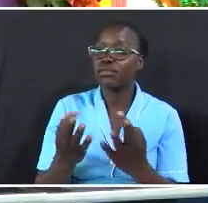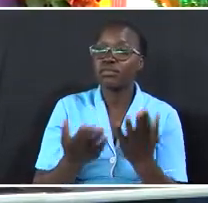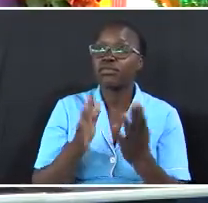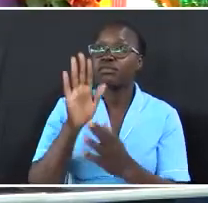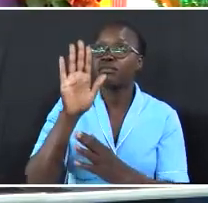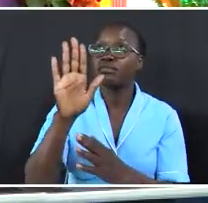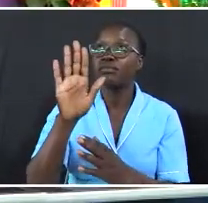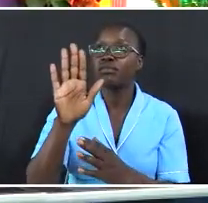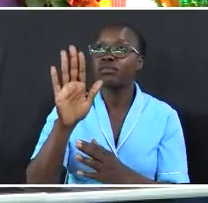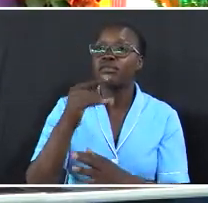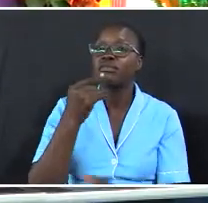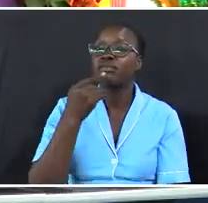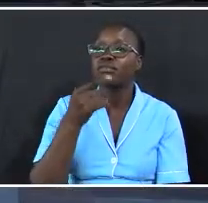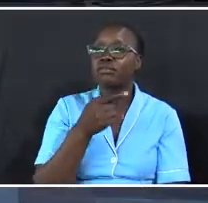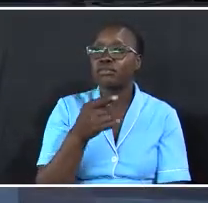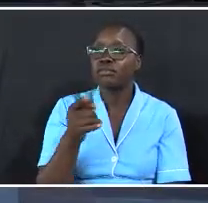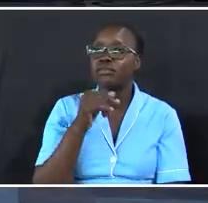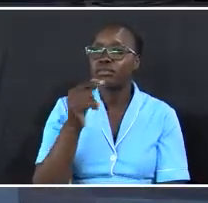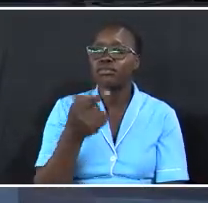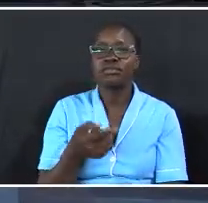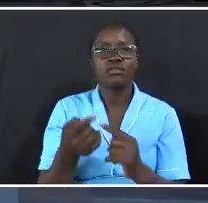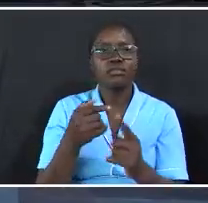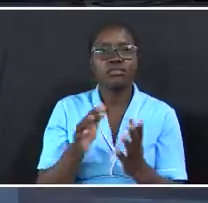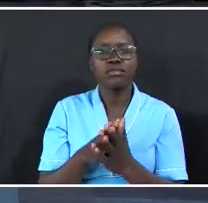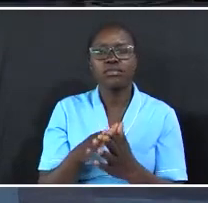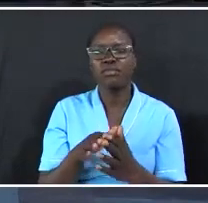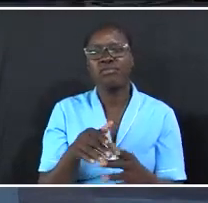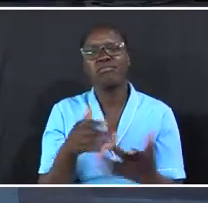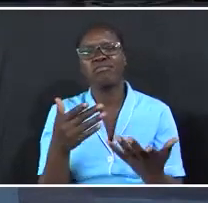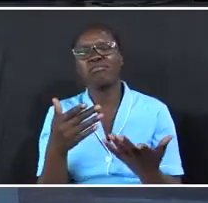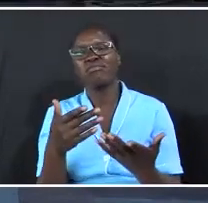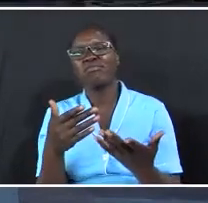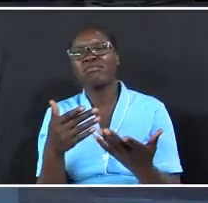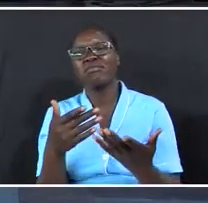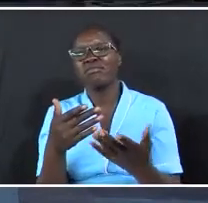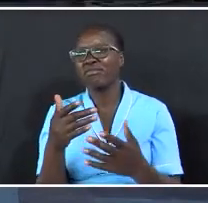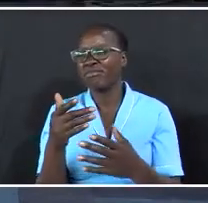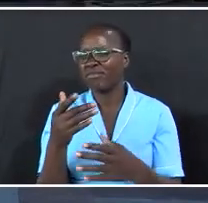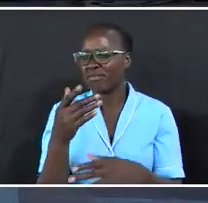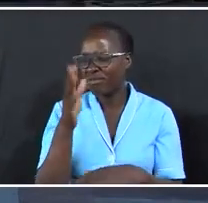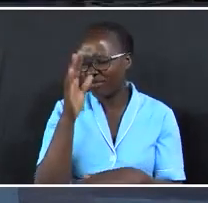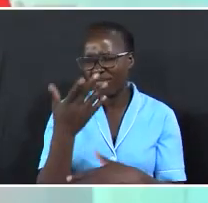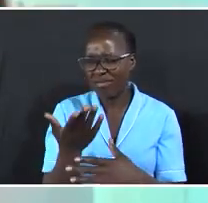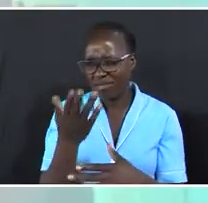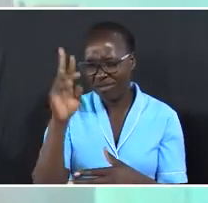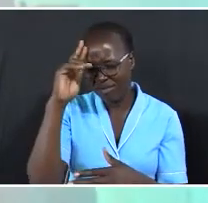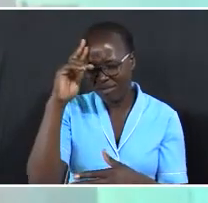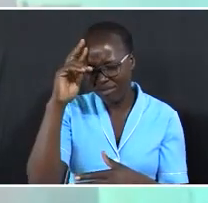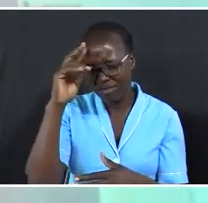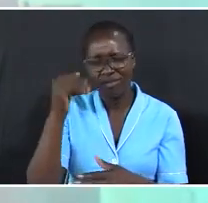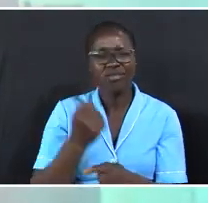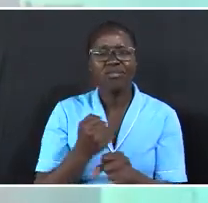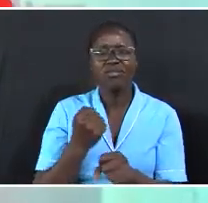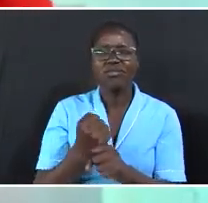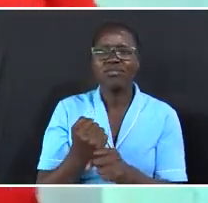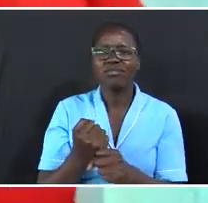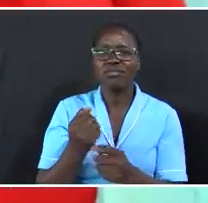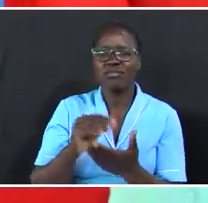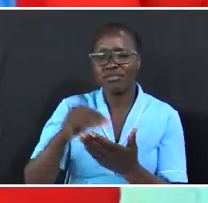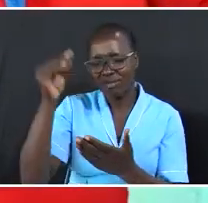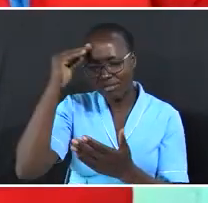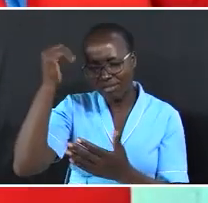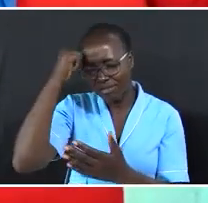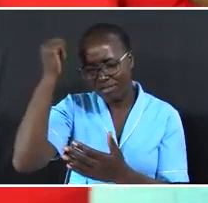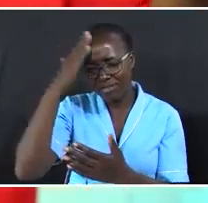you. I told you, don't come with lame reasons that I'm doing my master's, I cannot serve. That I